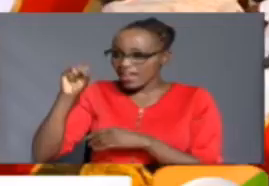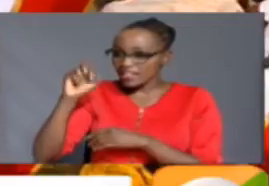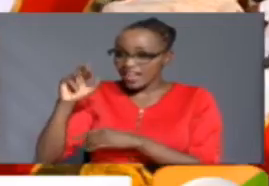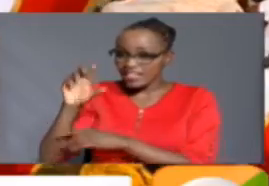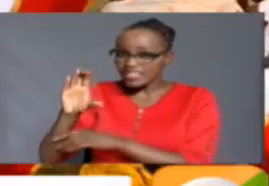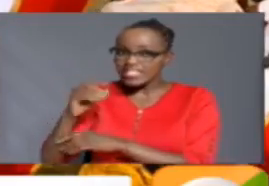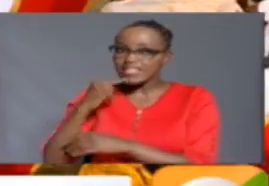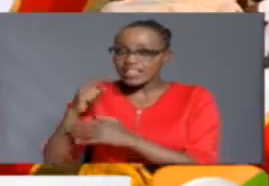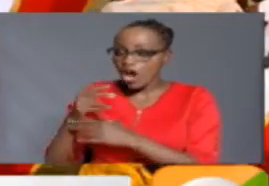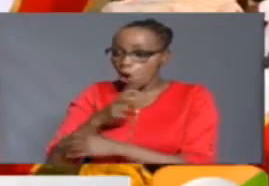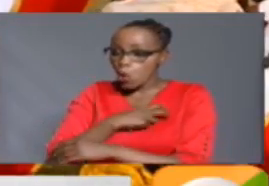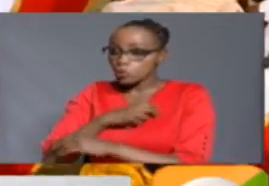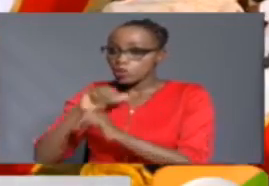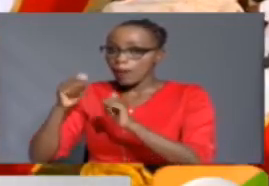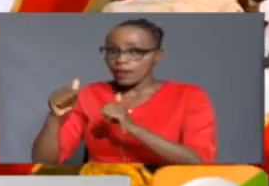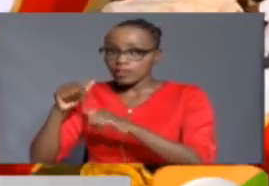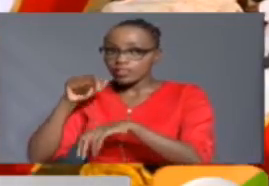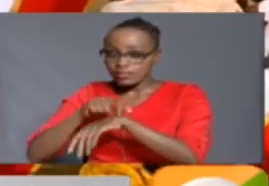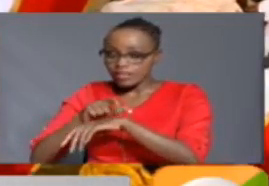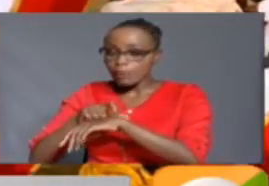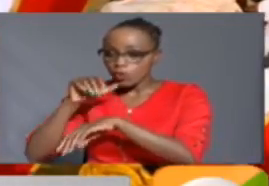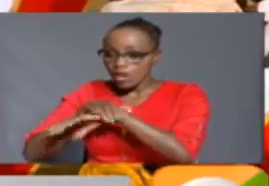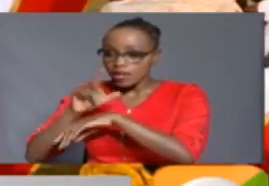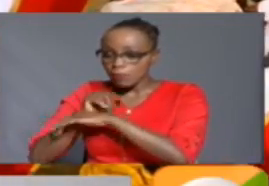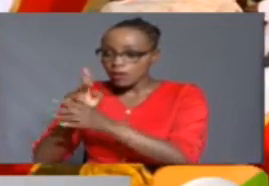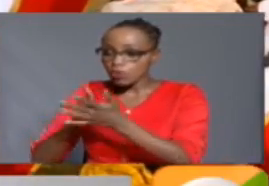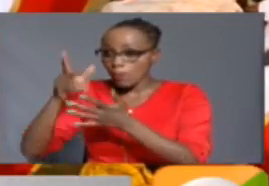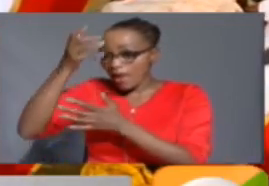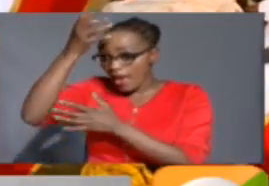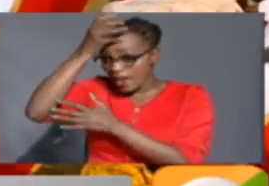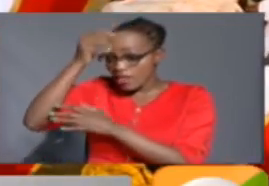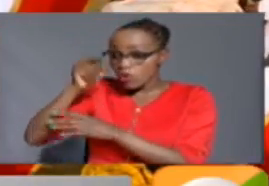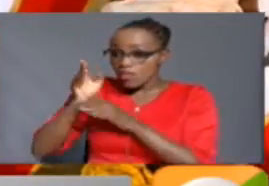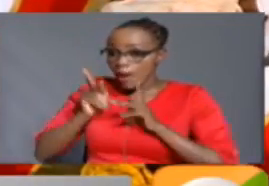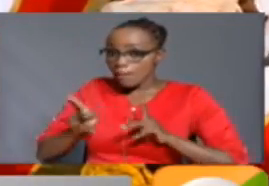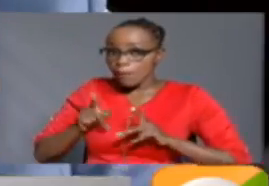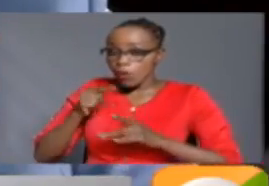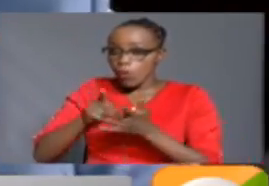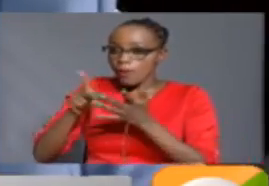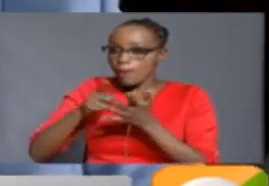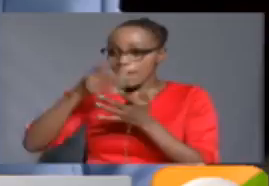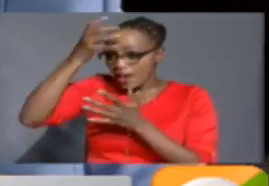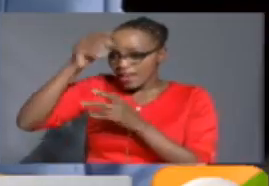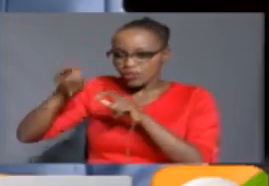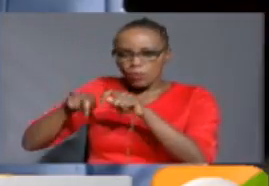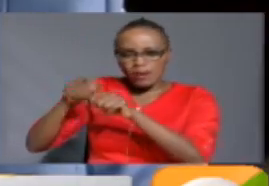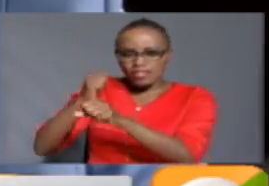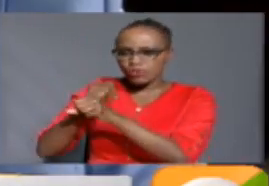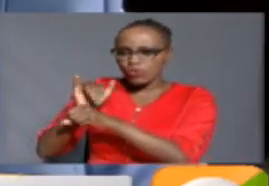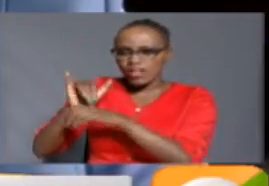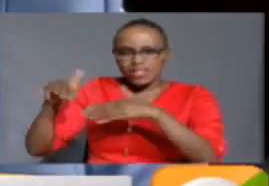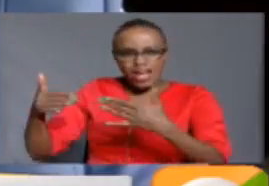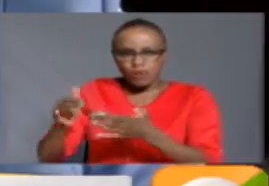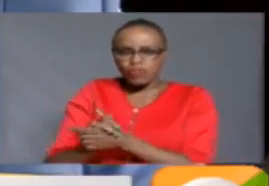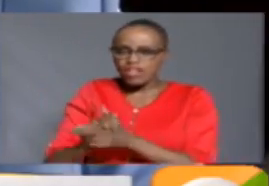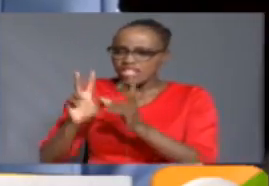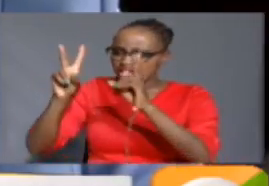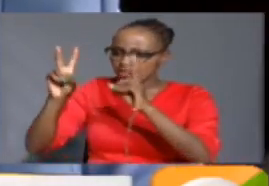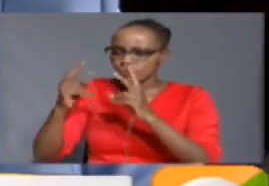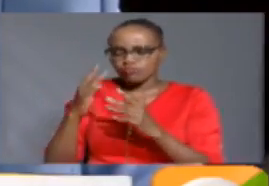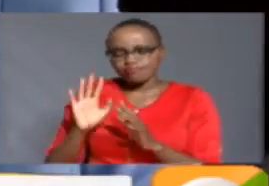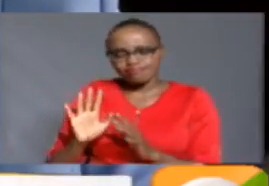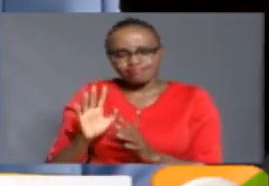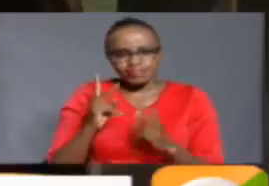even consulted when you got into a deal to pay the nurses. You are one of the people who paid the nurses. How did you manage to do it? Well, it's a matter of, you